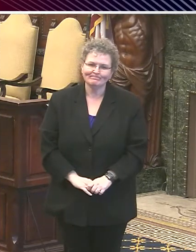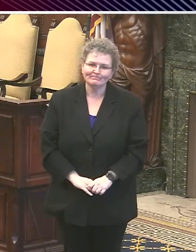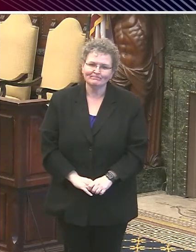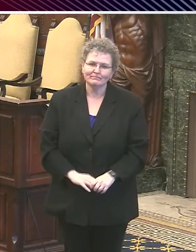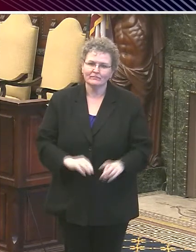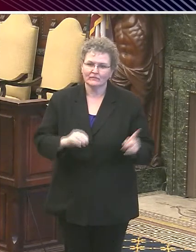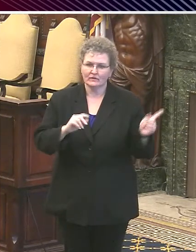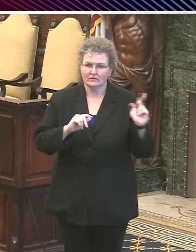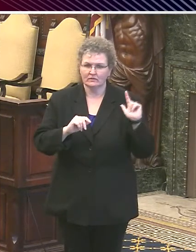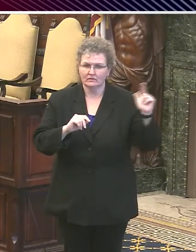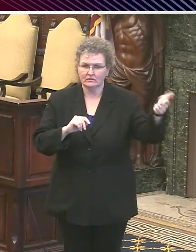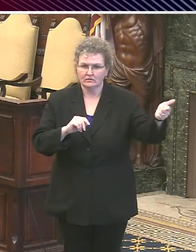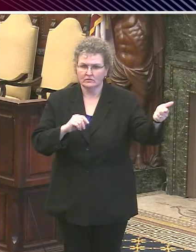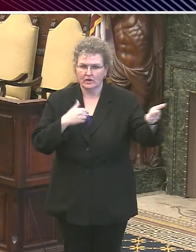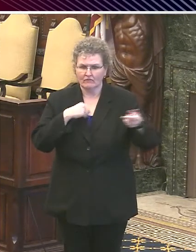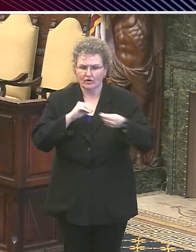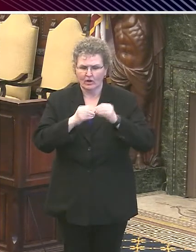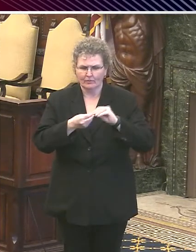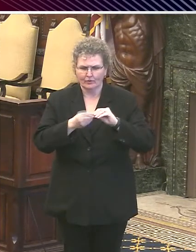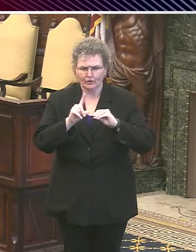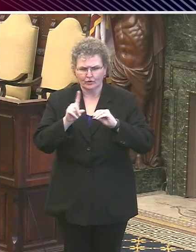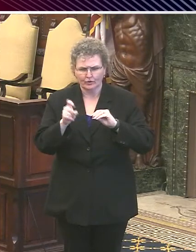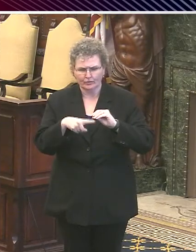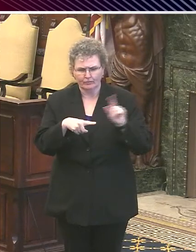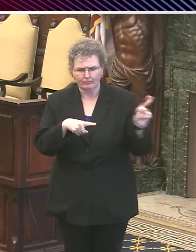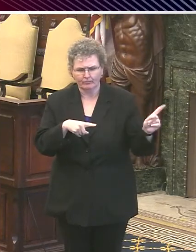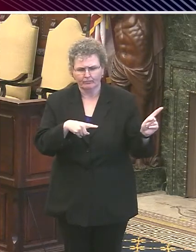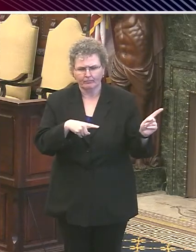any numbers on that.